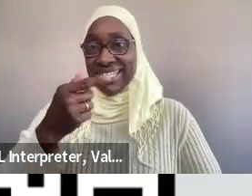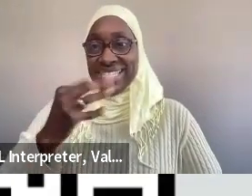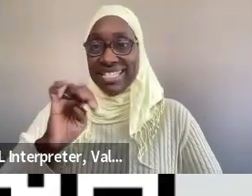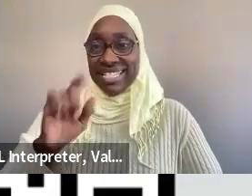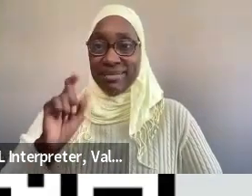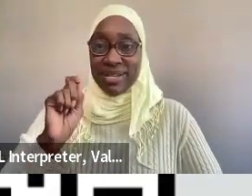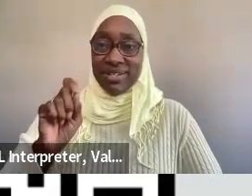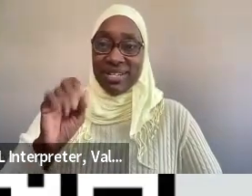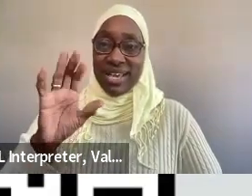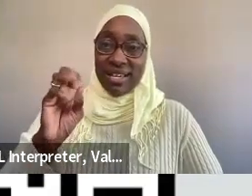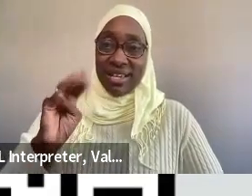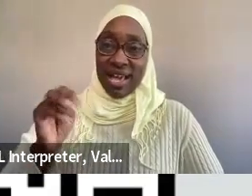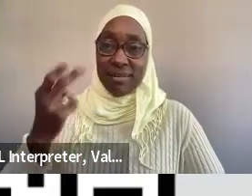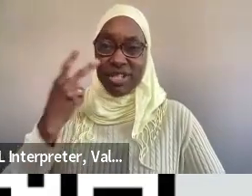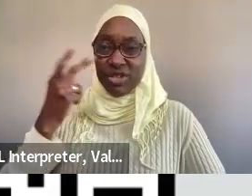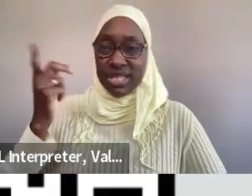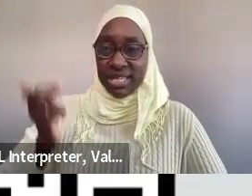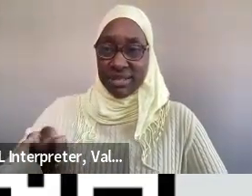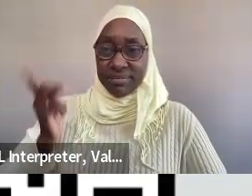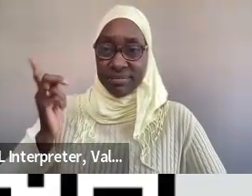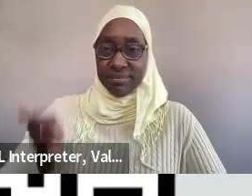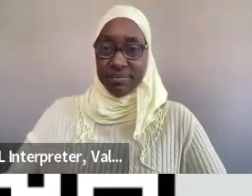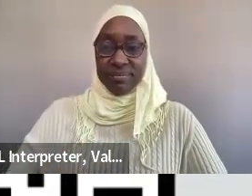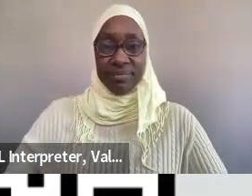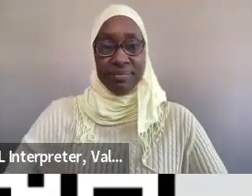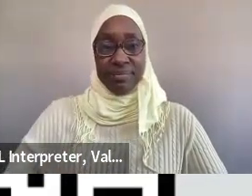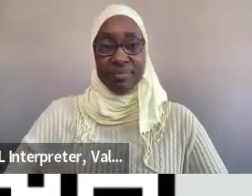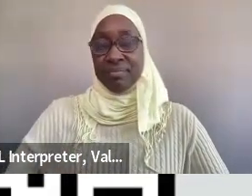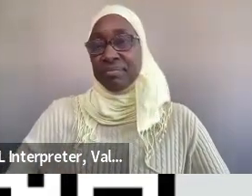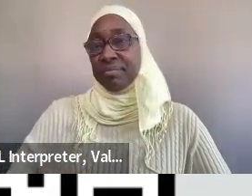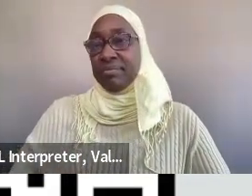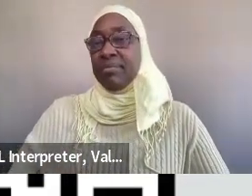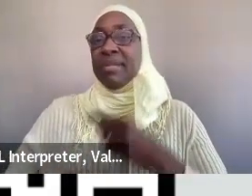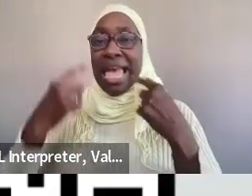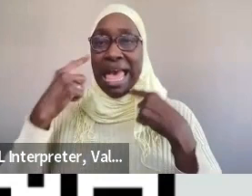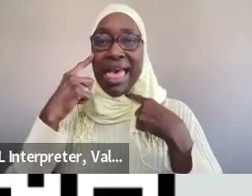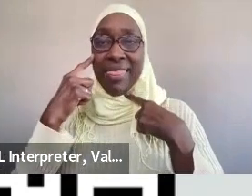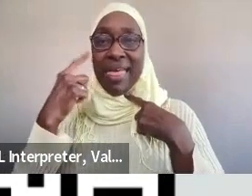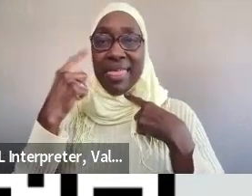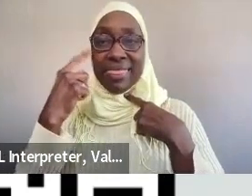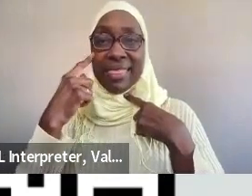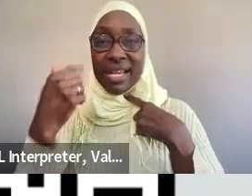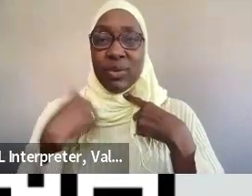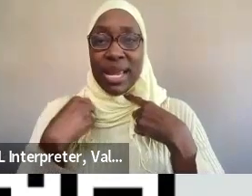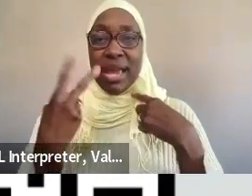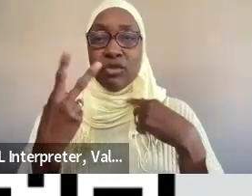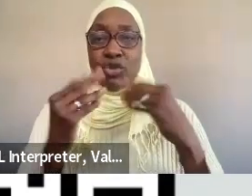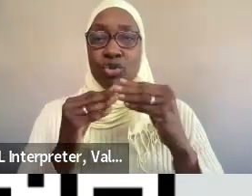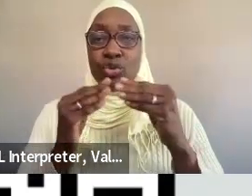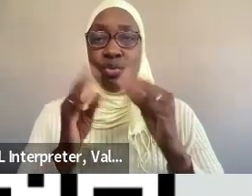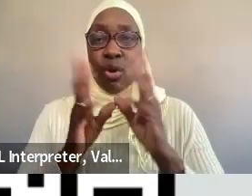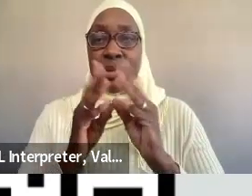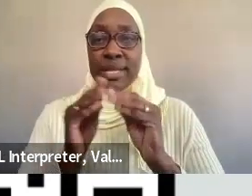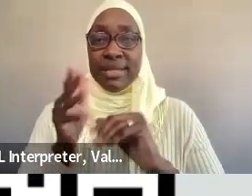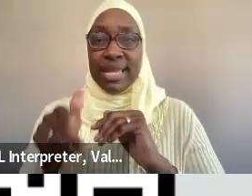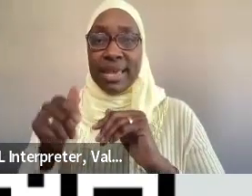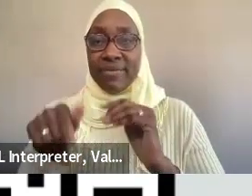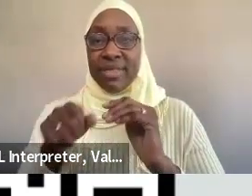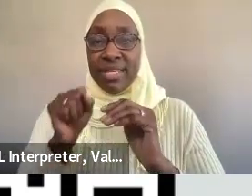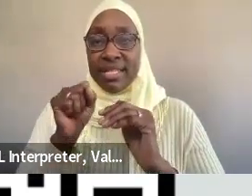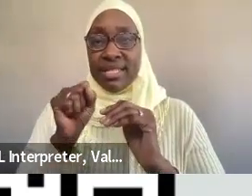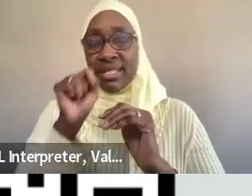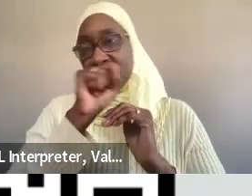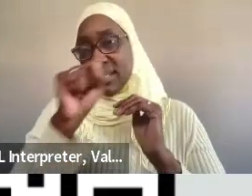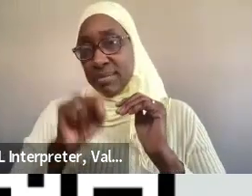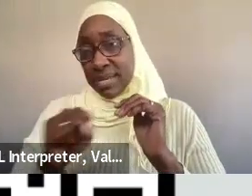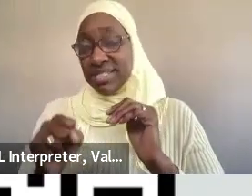room 165. And I think we have 2 more meetings left for this semester, but we will be back same time, probably new space, hopefully